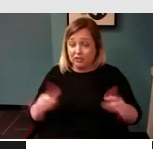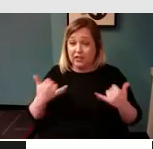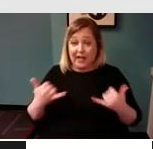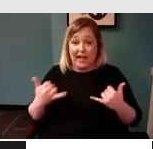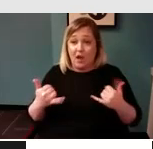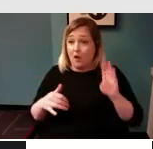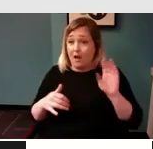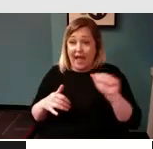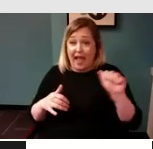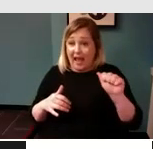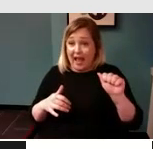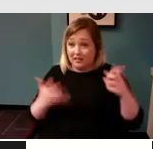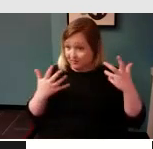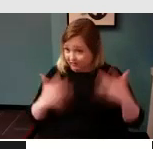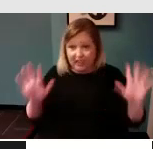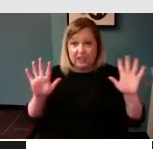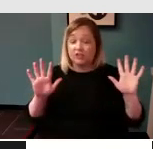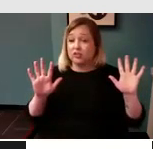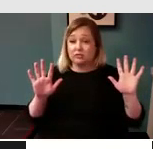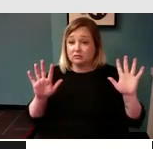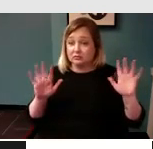And so A is a standalone node as well.